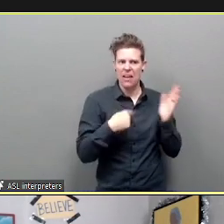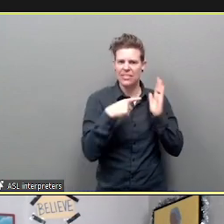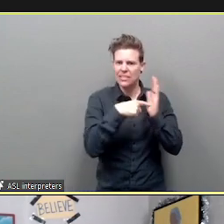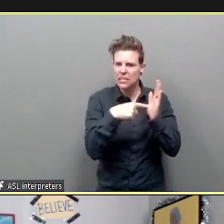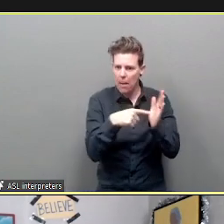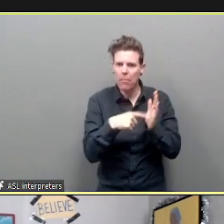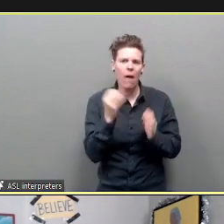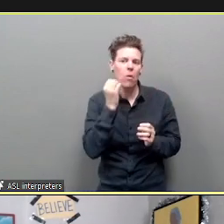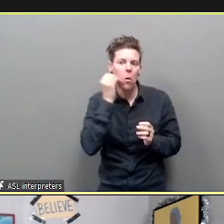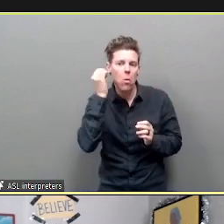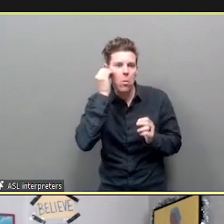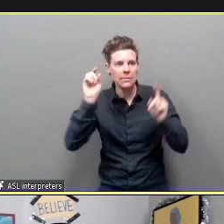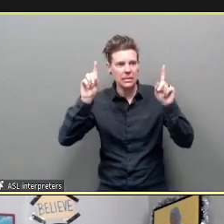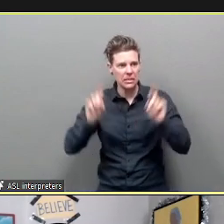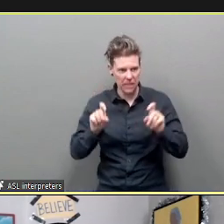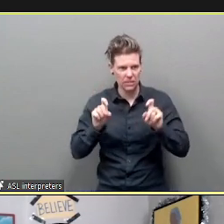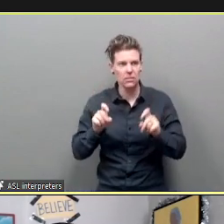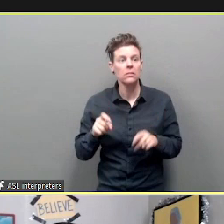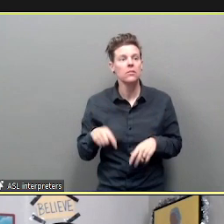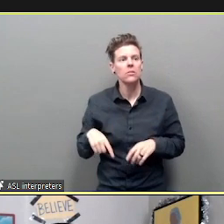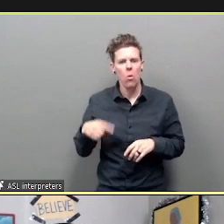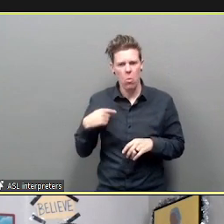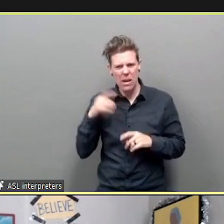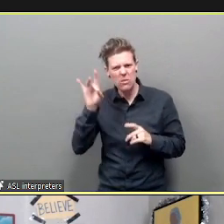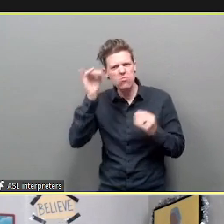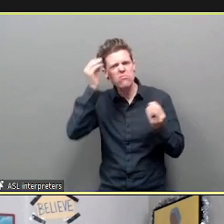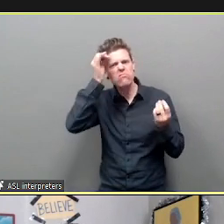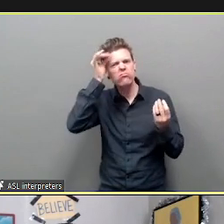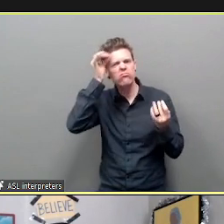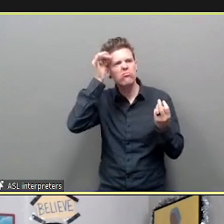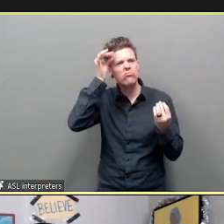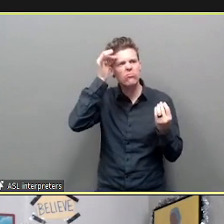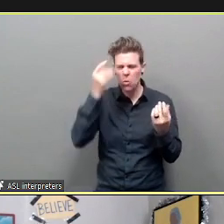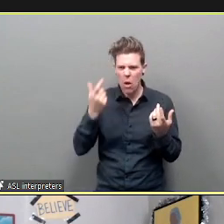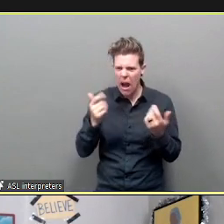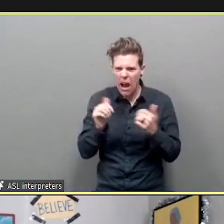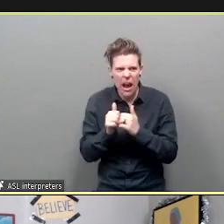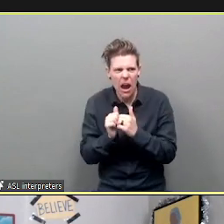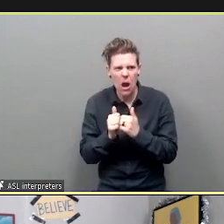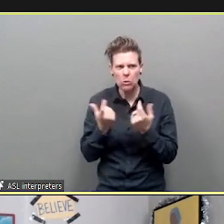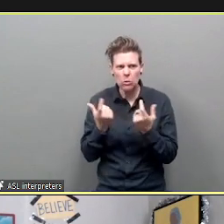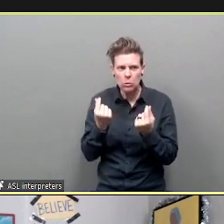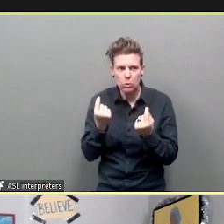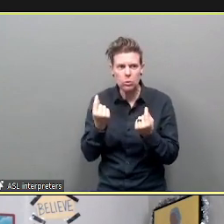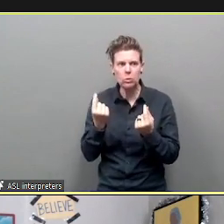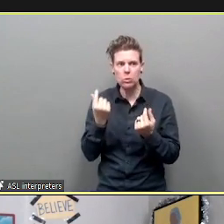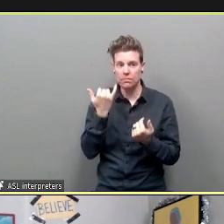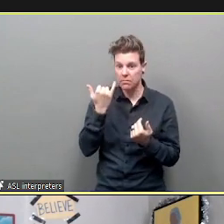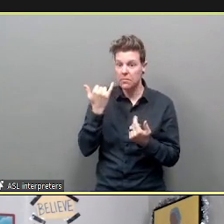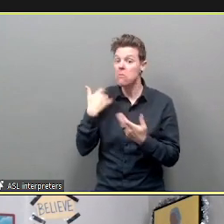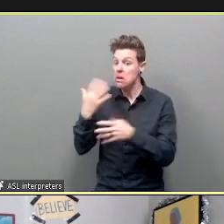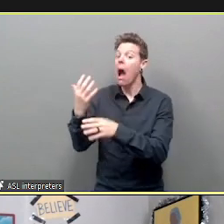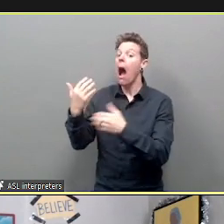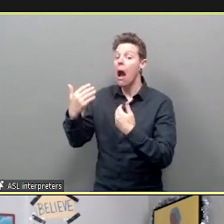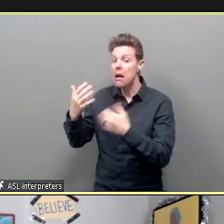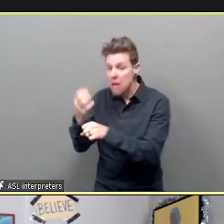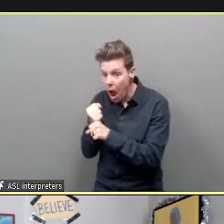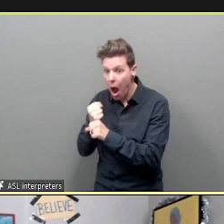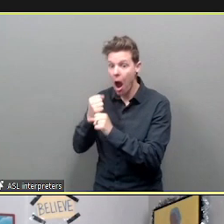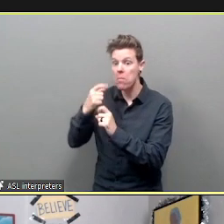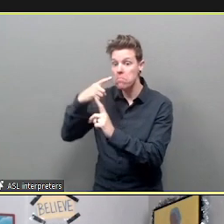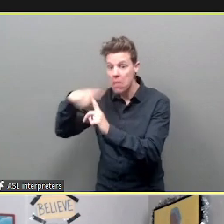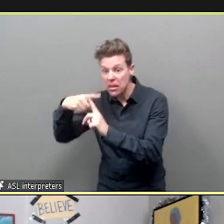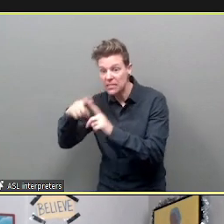wondering, what do we do once we get a positive test or a negative test? And then also in the